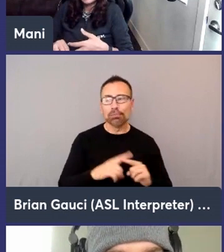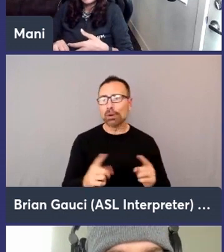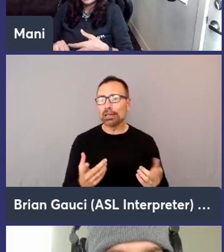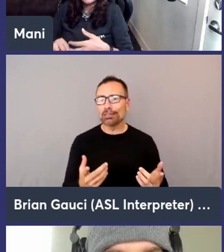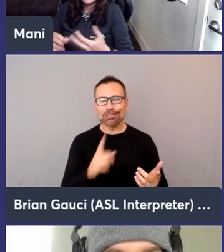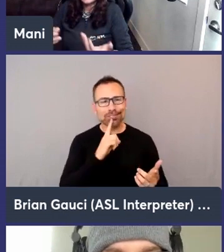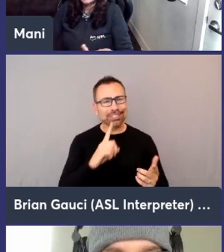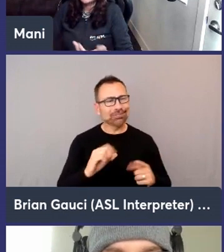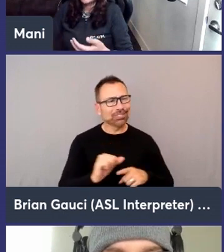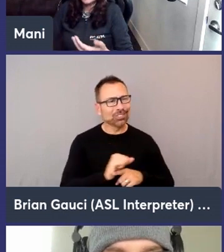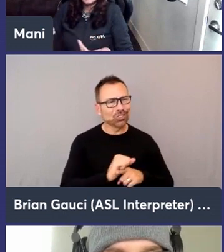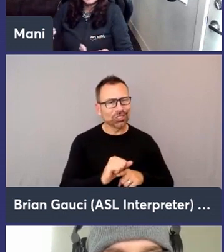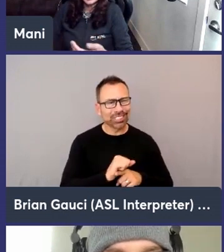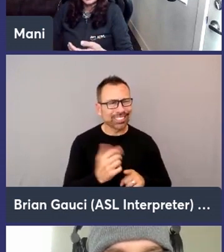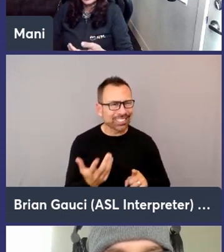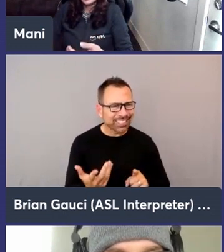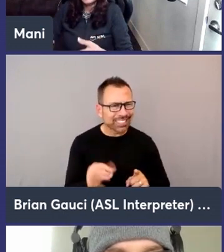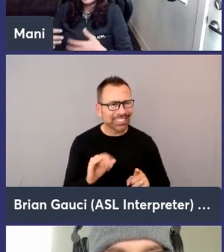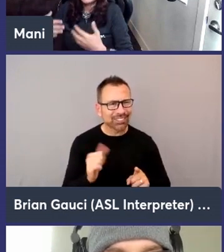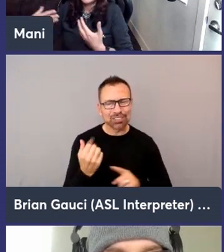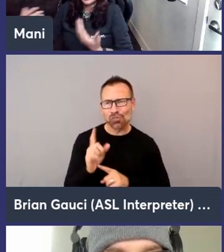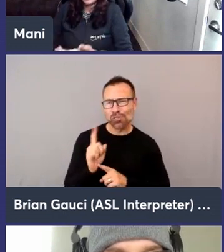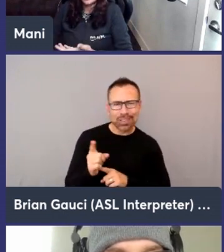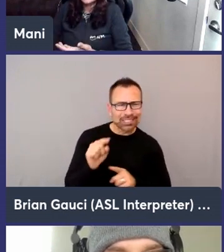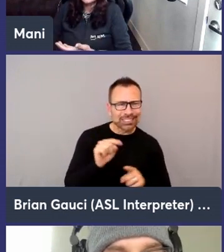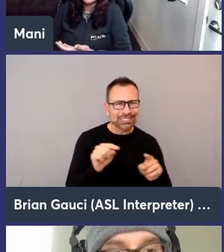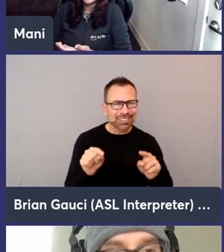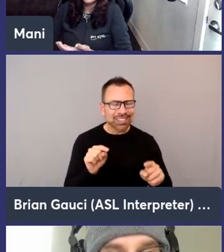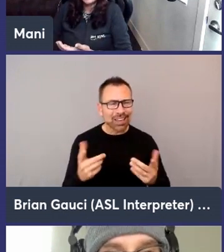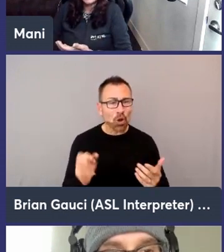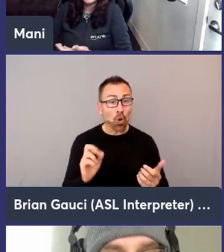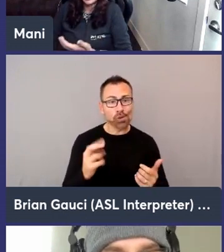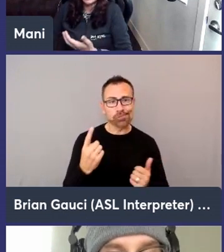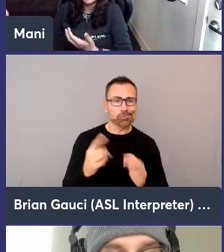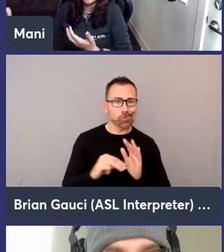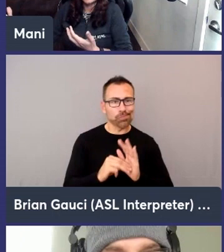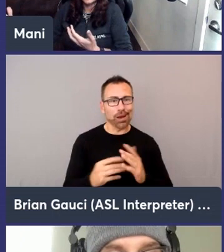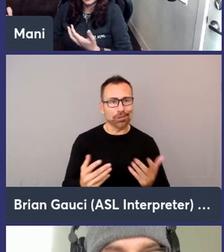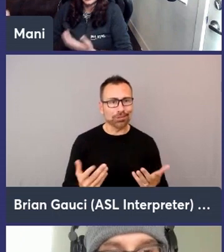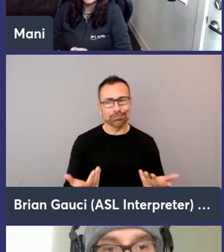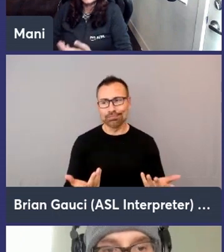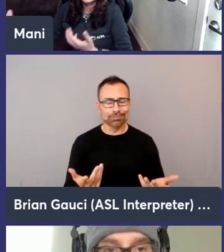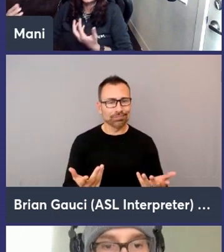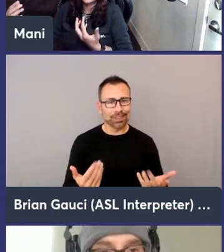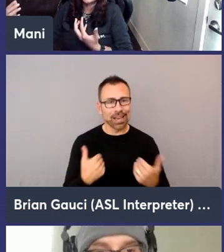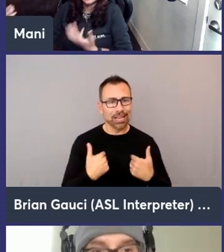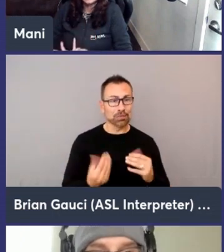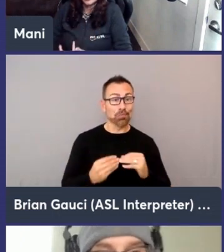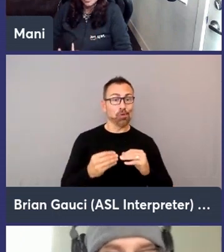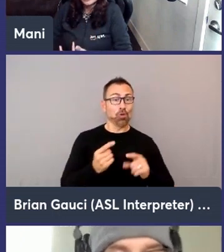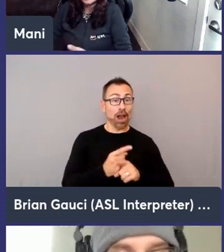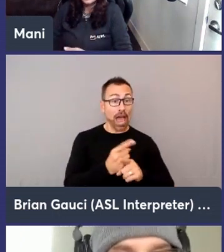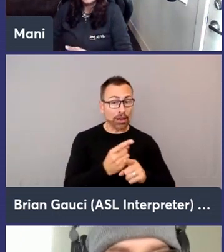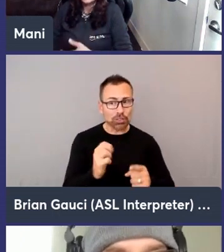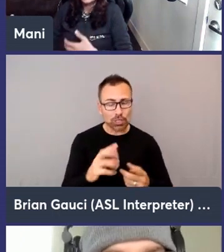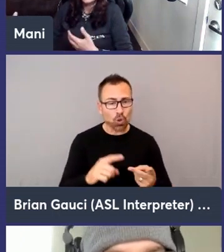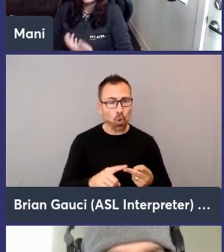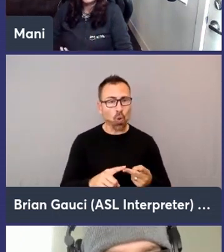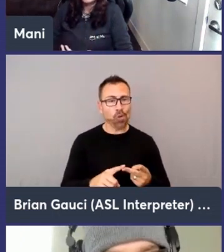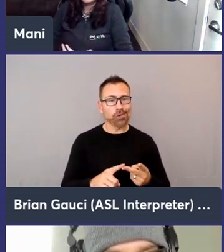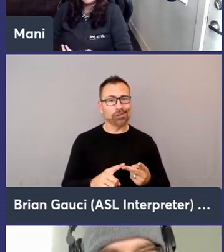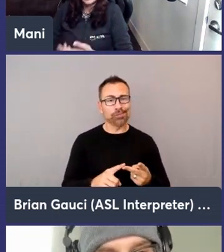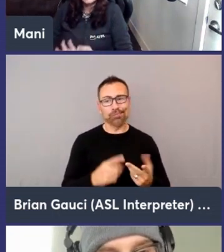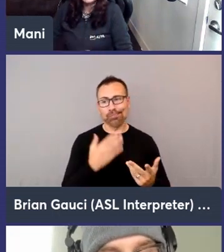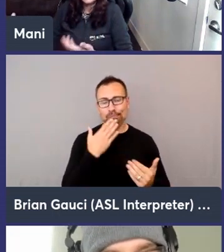training, and if it's like few minutes here and there, but one model is giving you better accuracy or better loss,